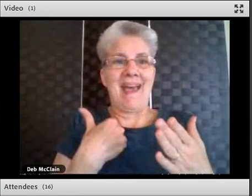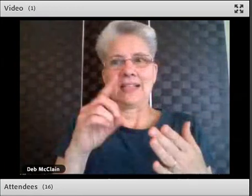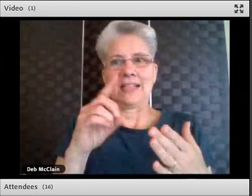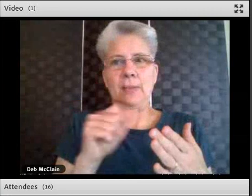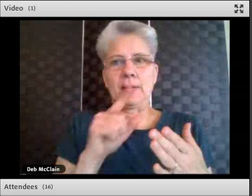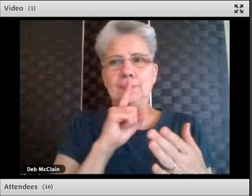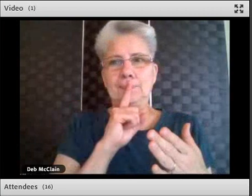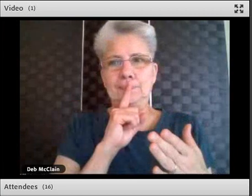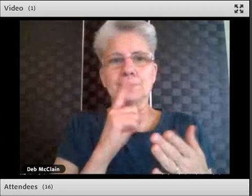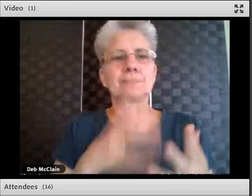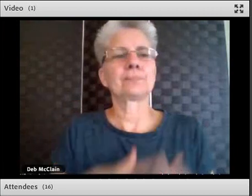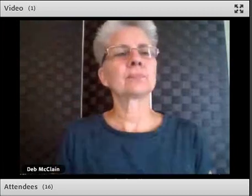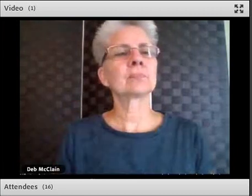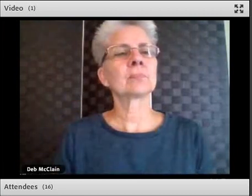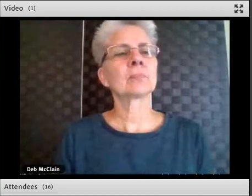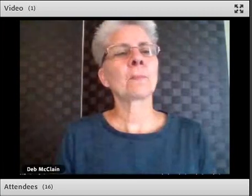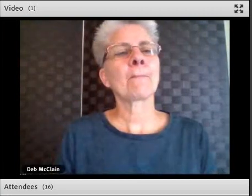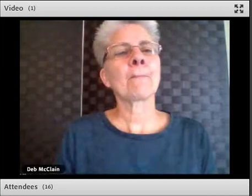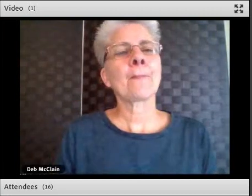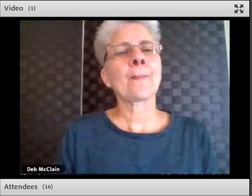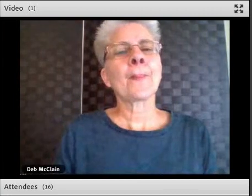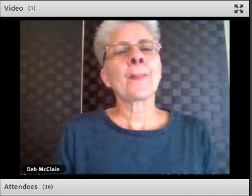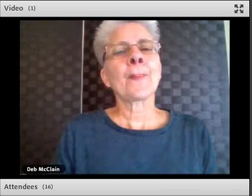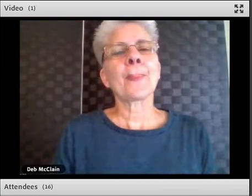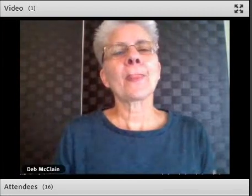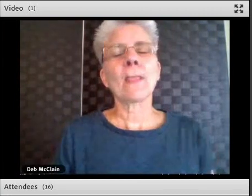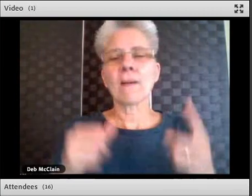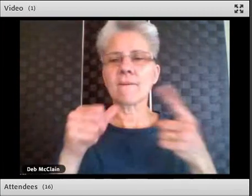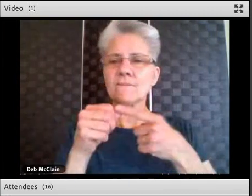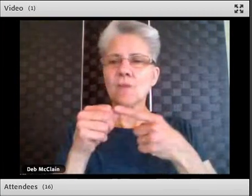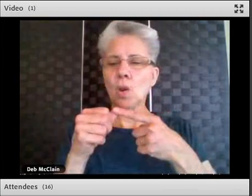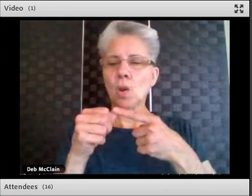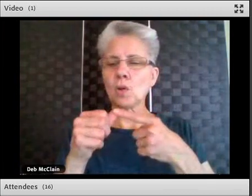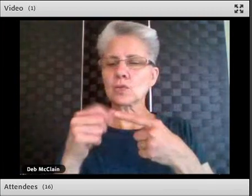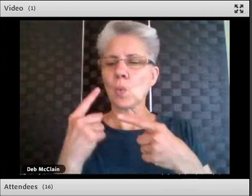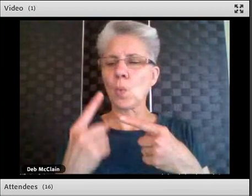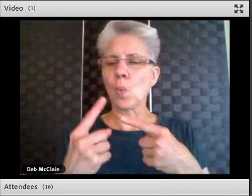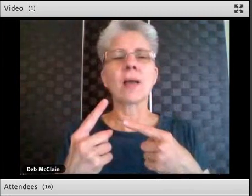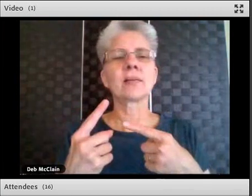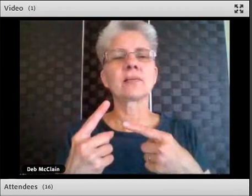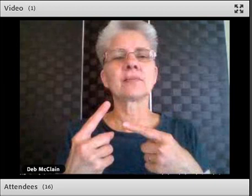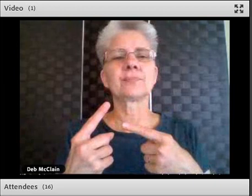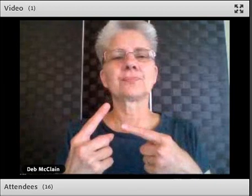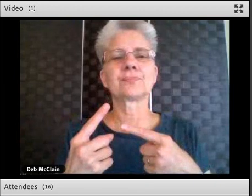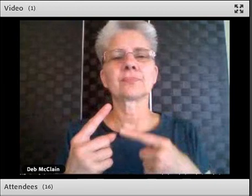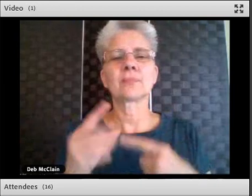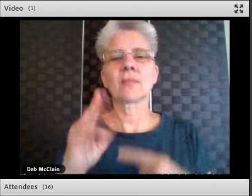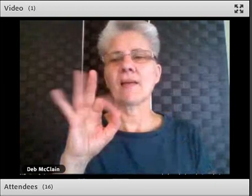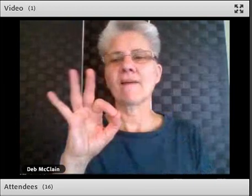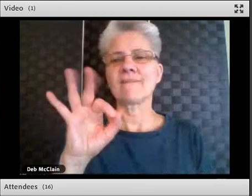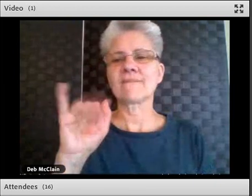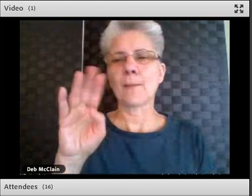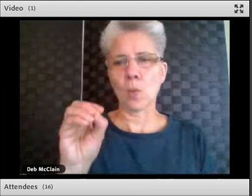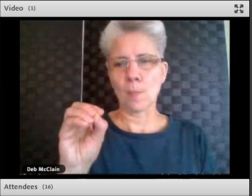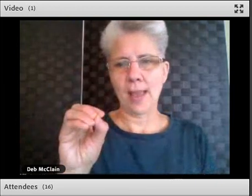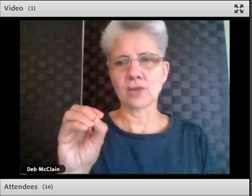disability. Okay, so the first of our conditions is